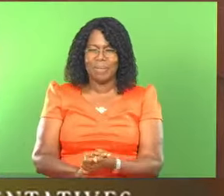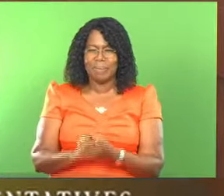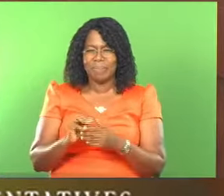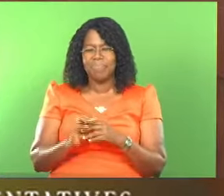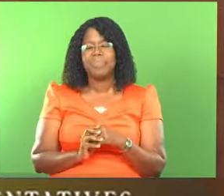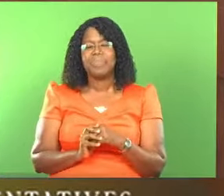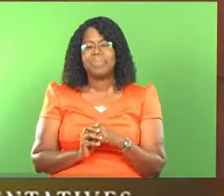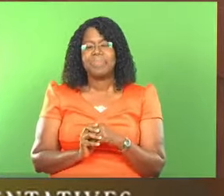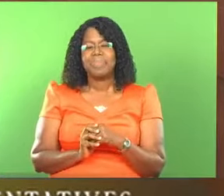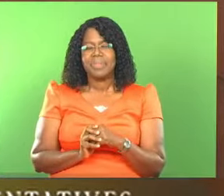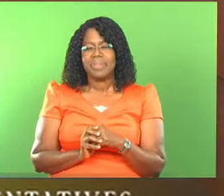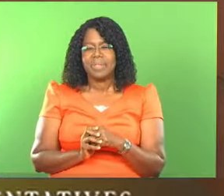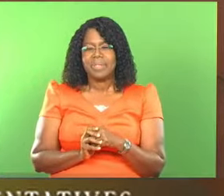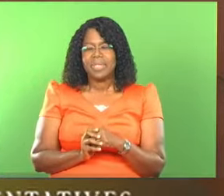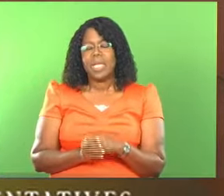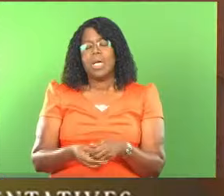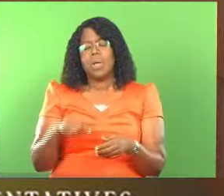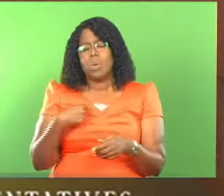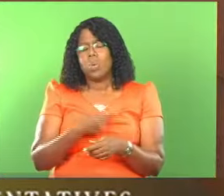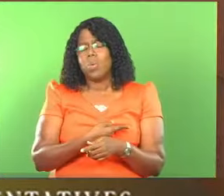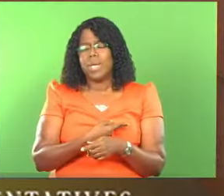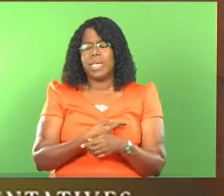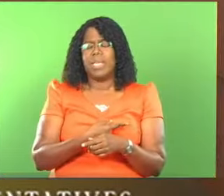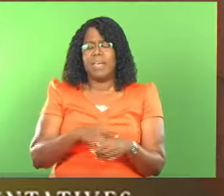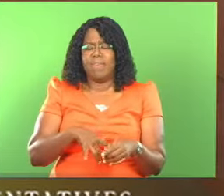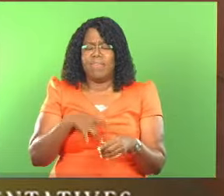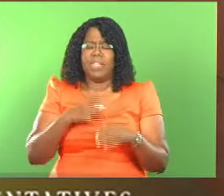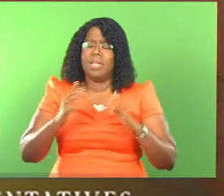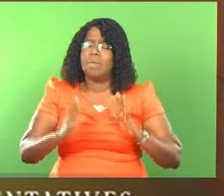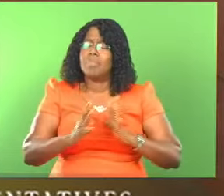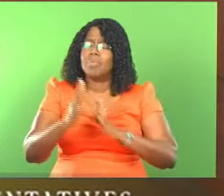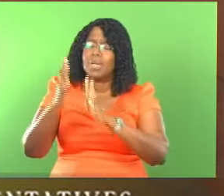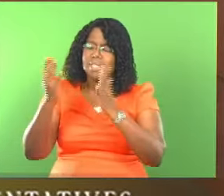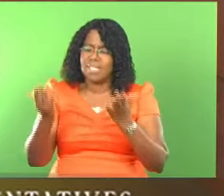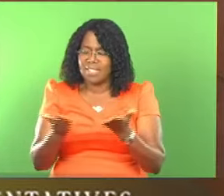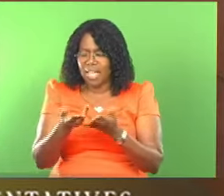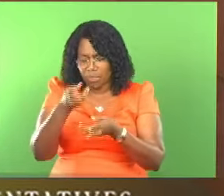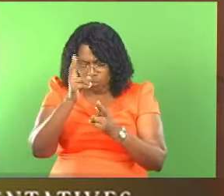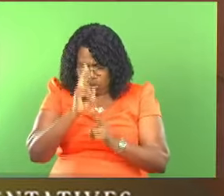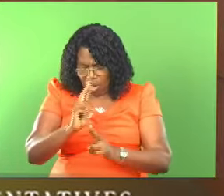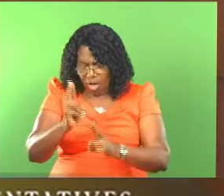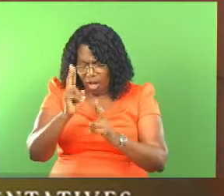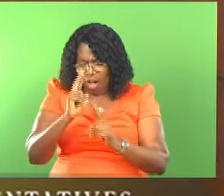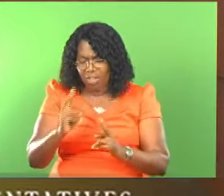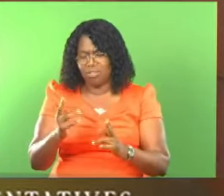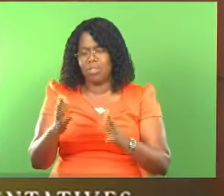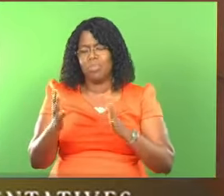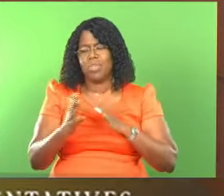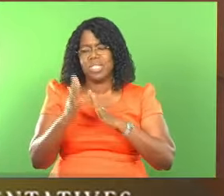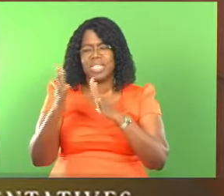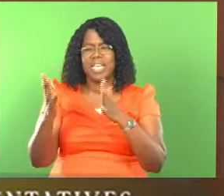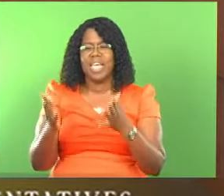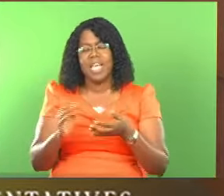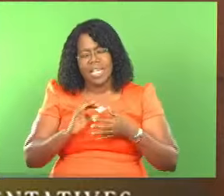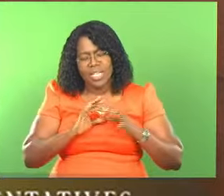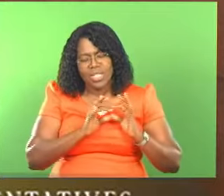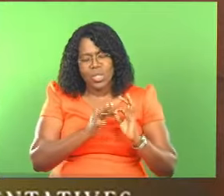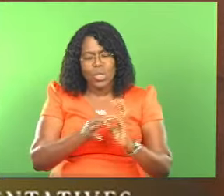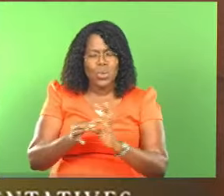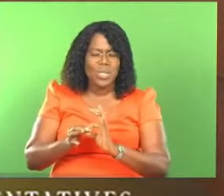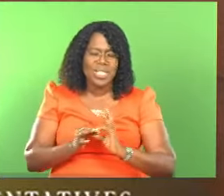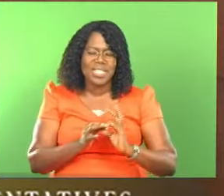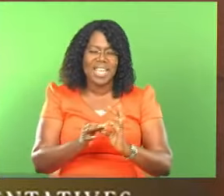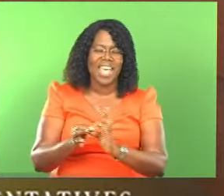Your honored presence reaffirms our shared commitment to unity, to innovation, and to